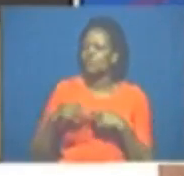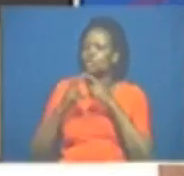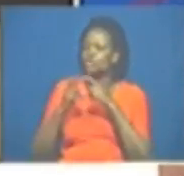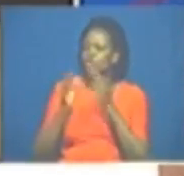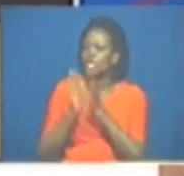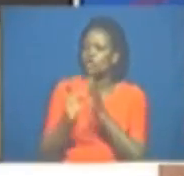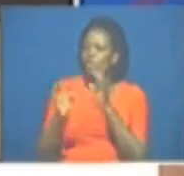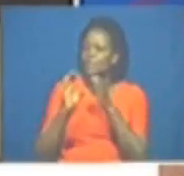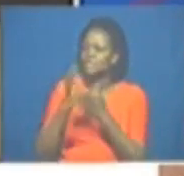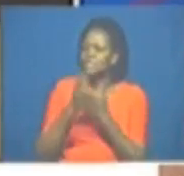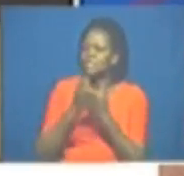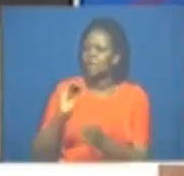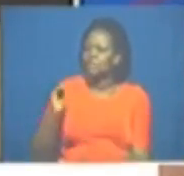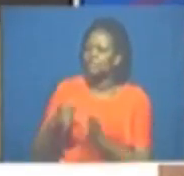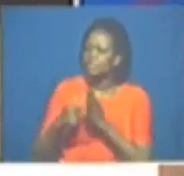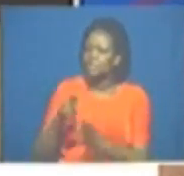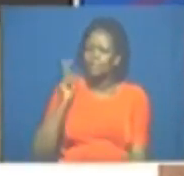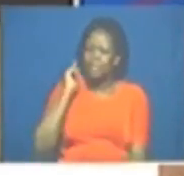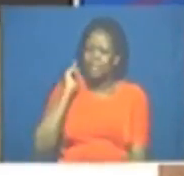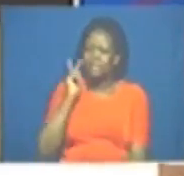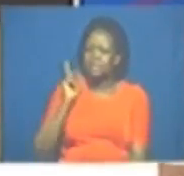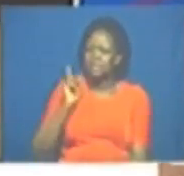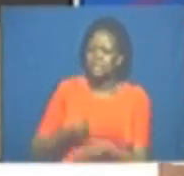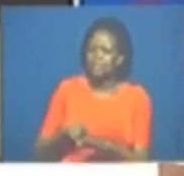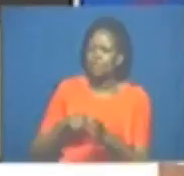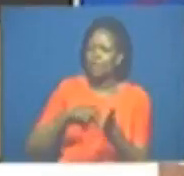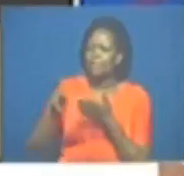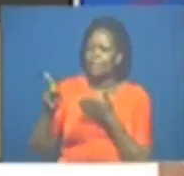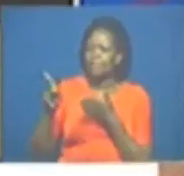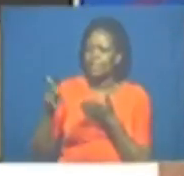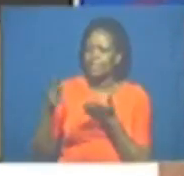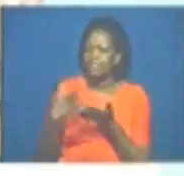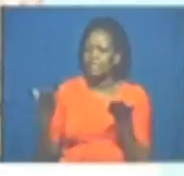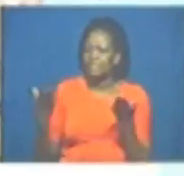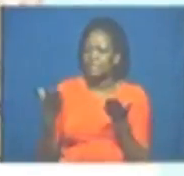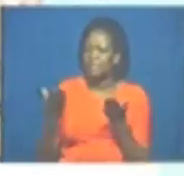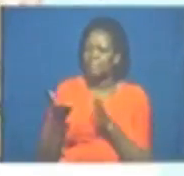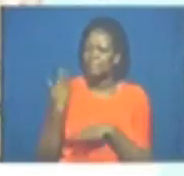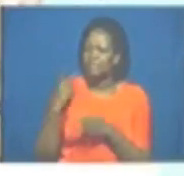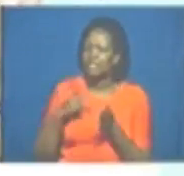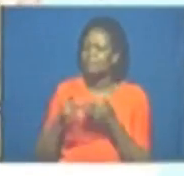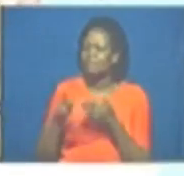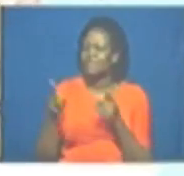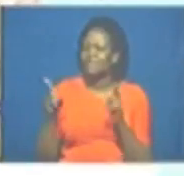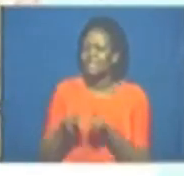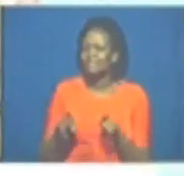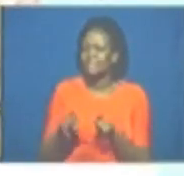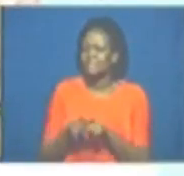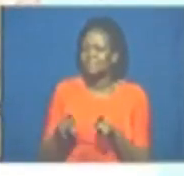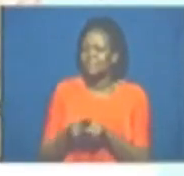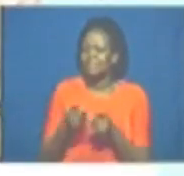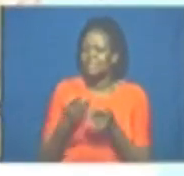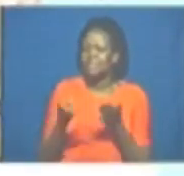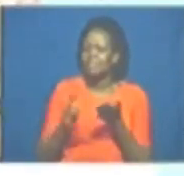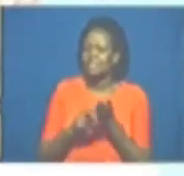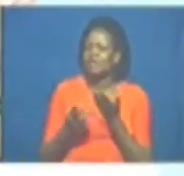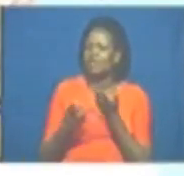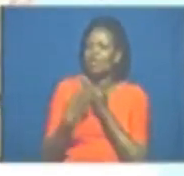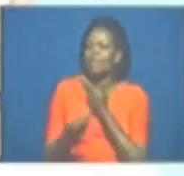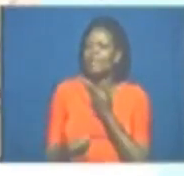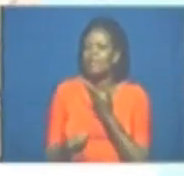the counties like Kisii, when they were procuring the equipment, then they had already procured the same equipment. So you see, that leads to duplication.